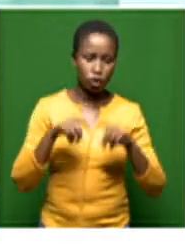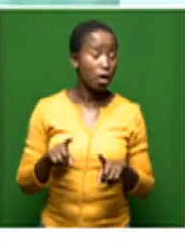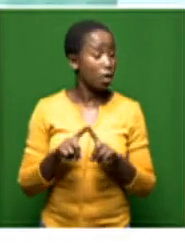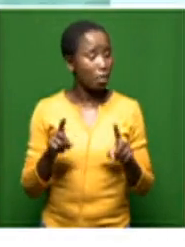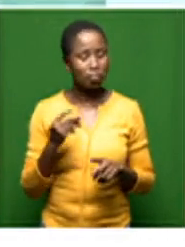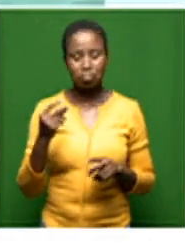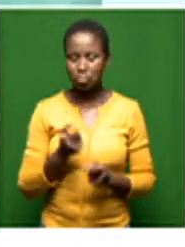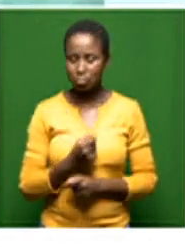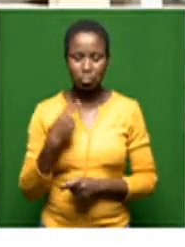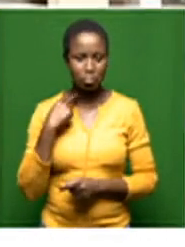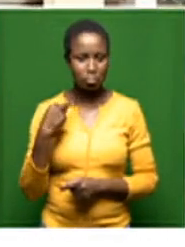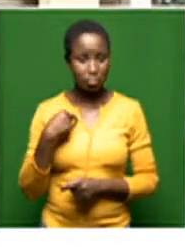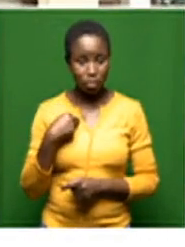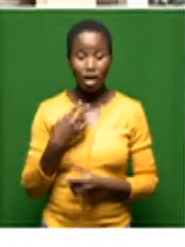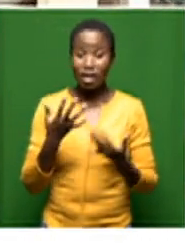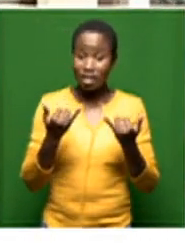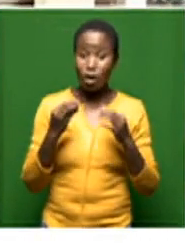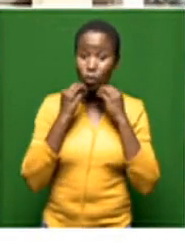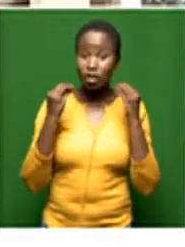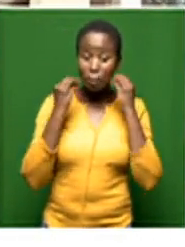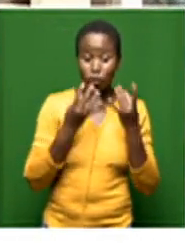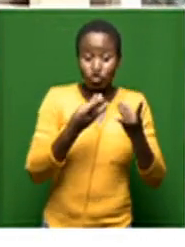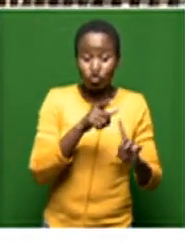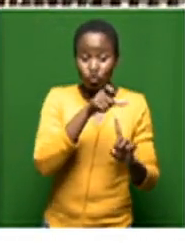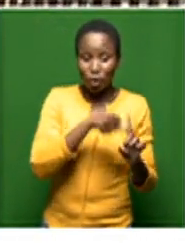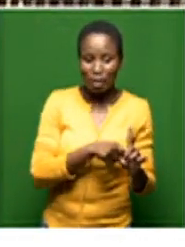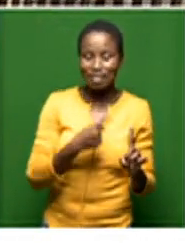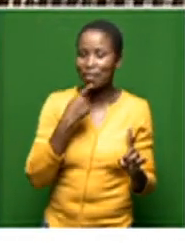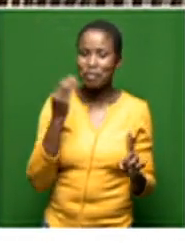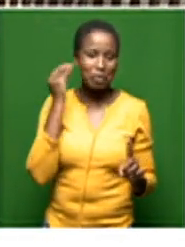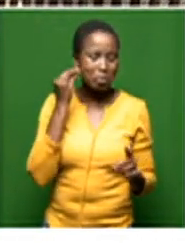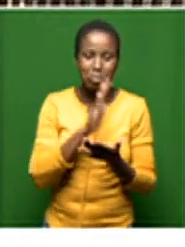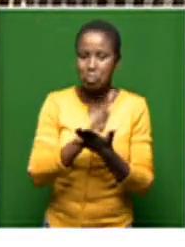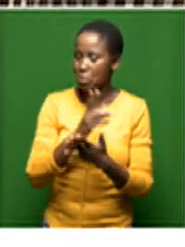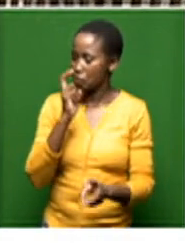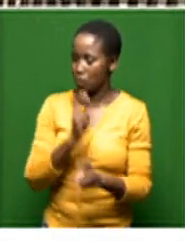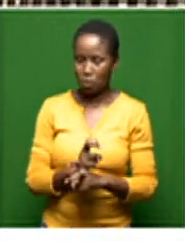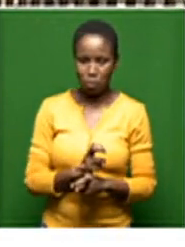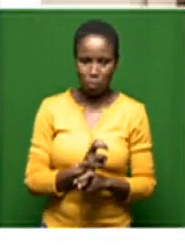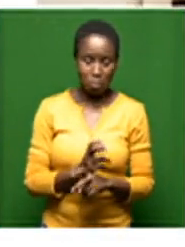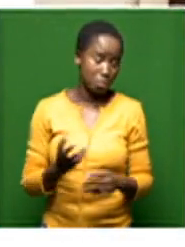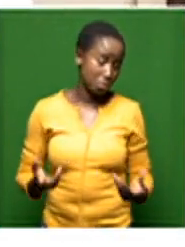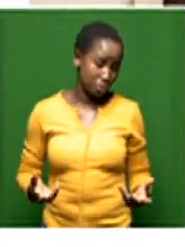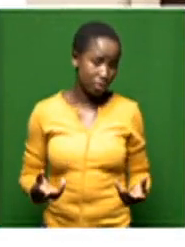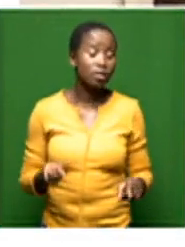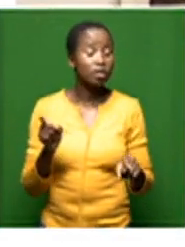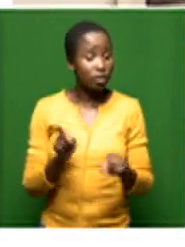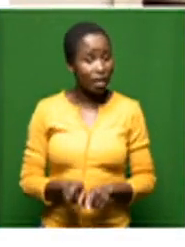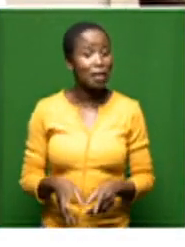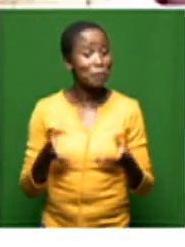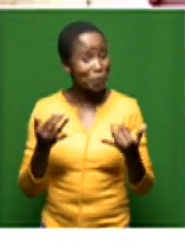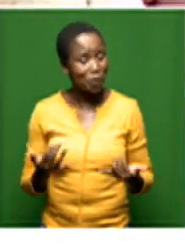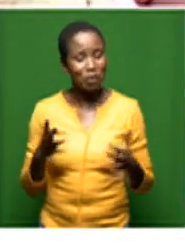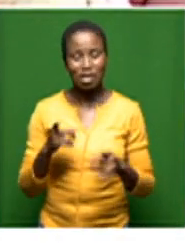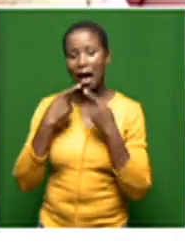chair, Mozambique, is not willing, you know, to come up with information. They've been in denial. Even now, them